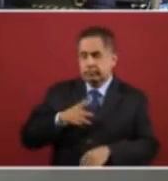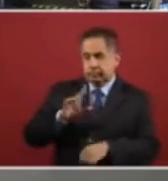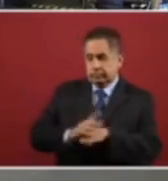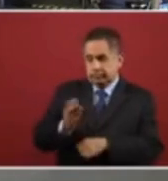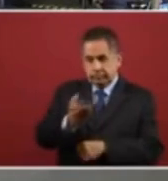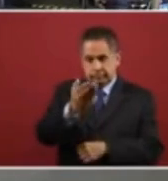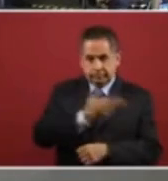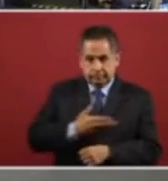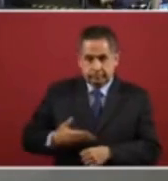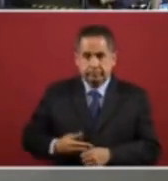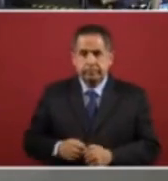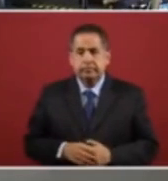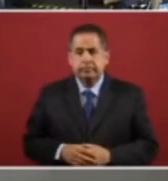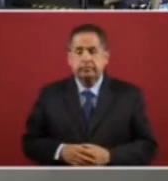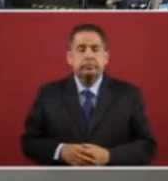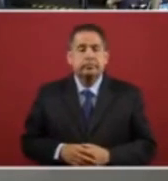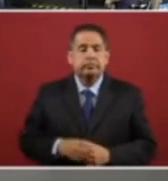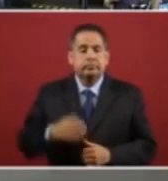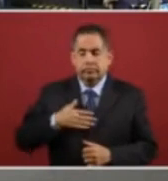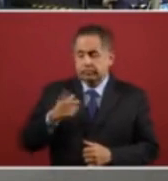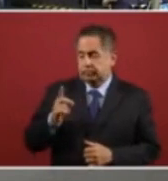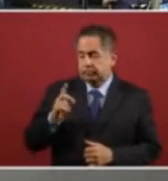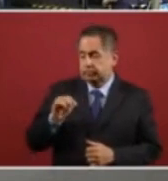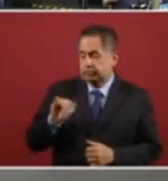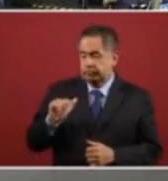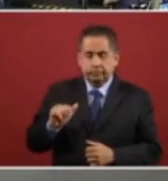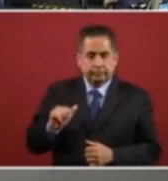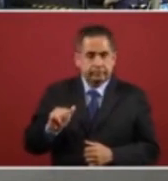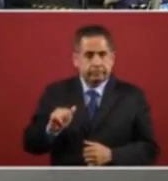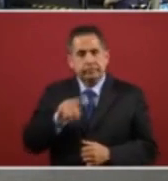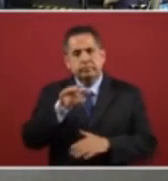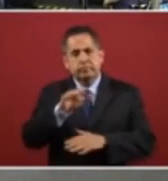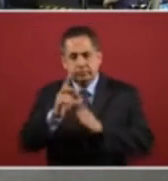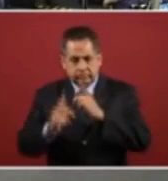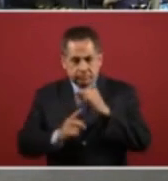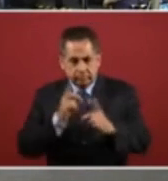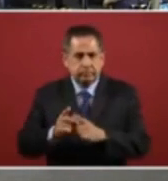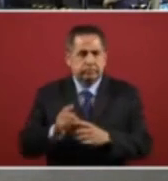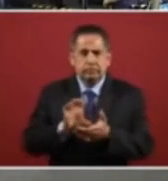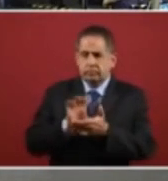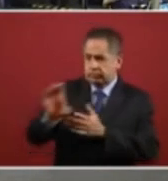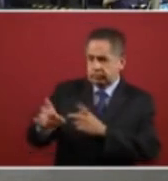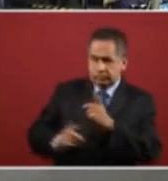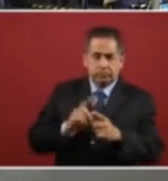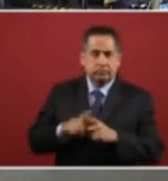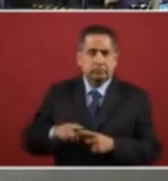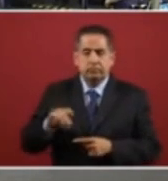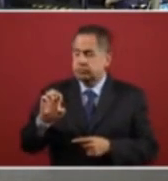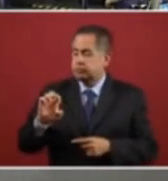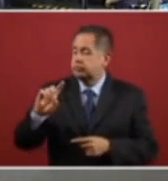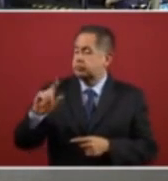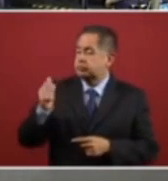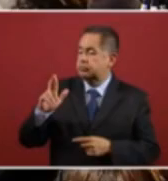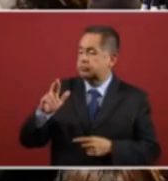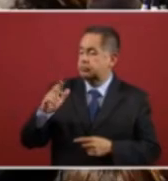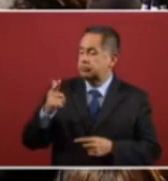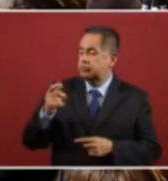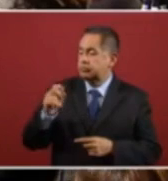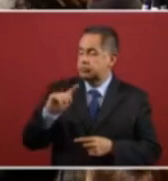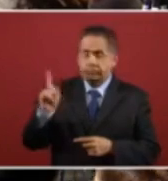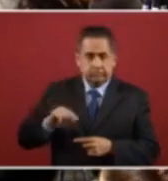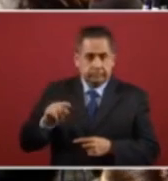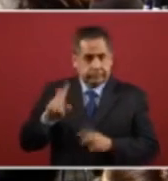Buen día, presidente, coordinador. Gaviana Ley para Expreso. En materia de deporte, inversión para deporte. Regarding sports,